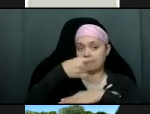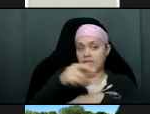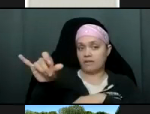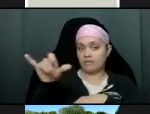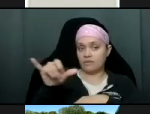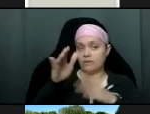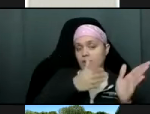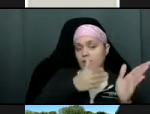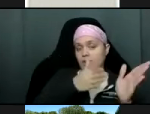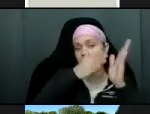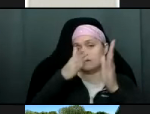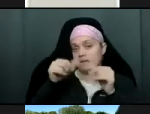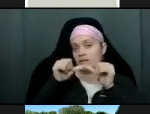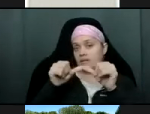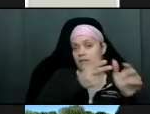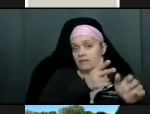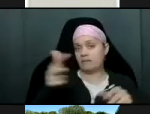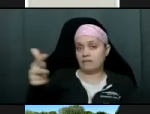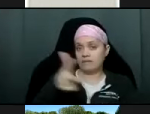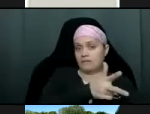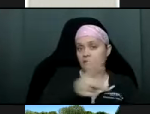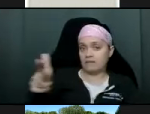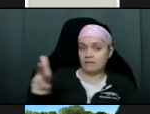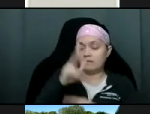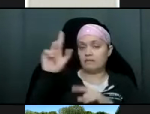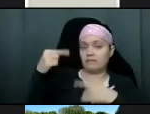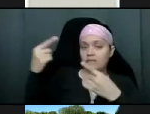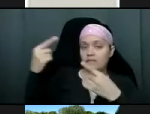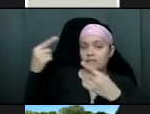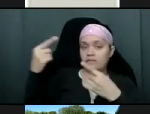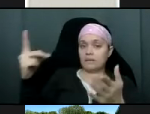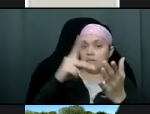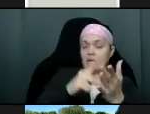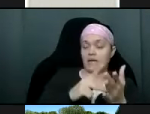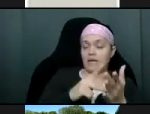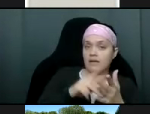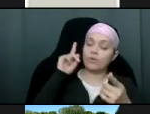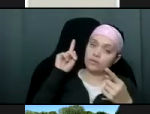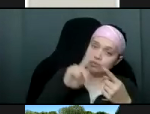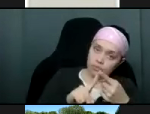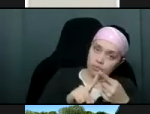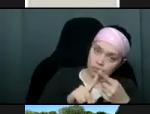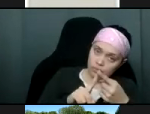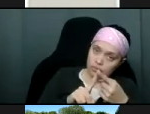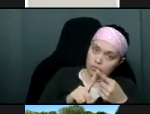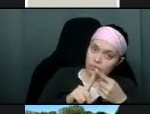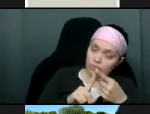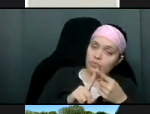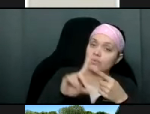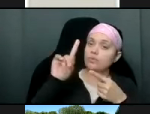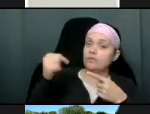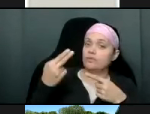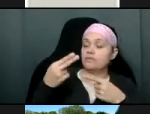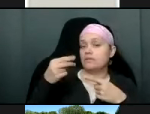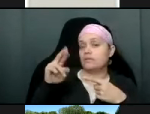then they zigzagged across and eventually got to a Dutch port, an